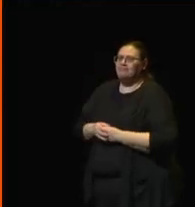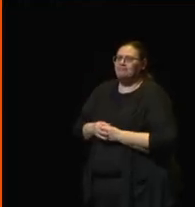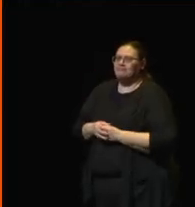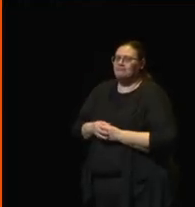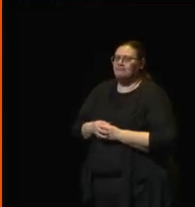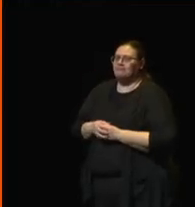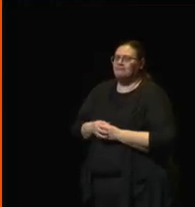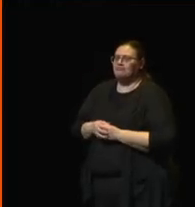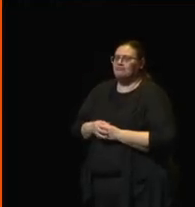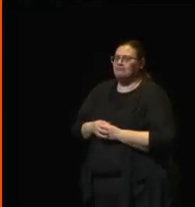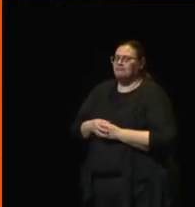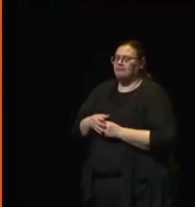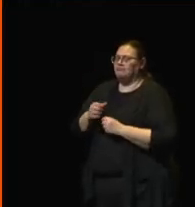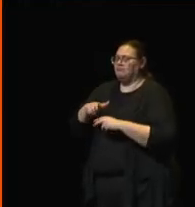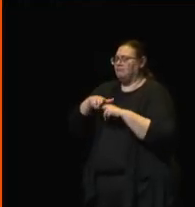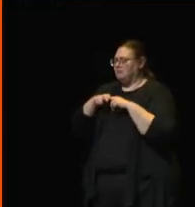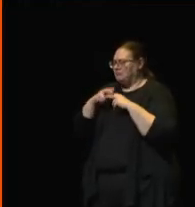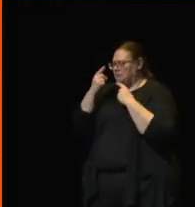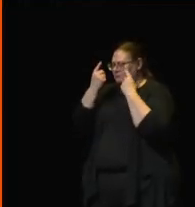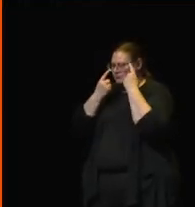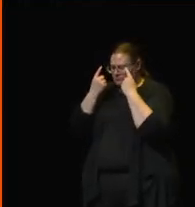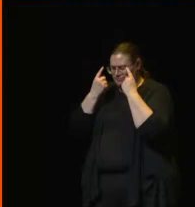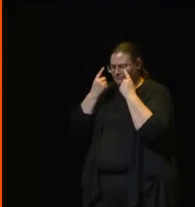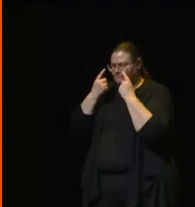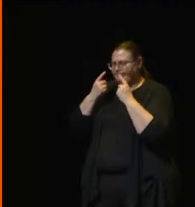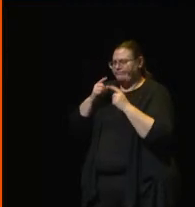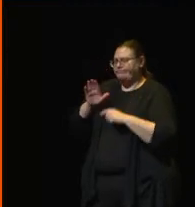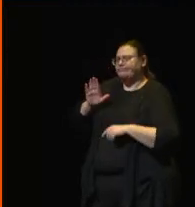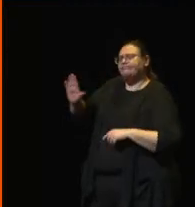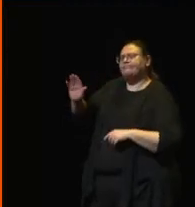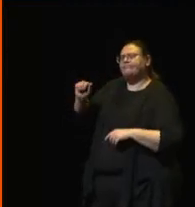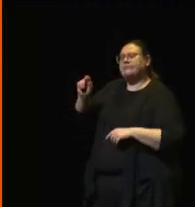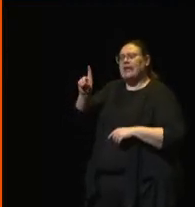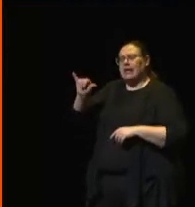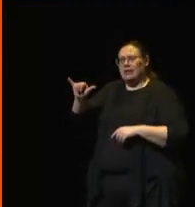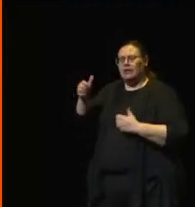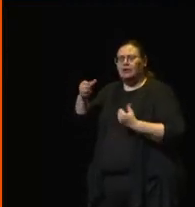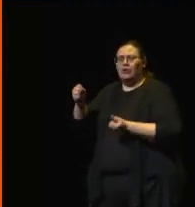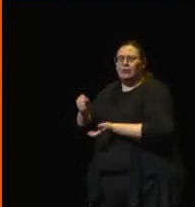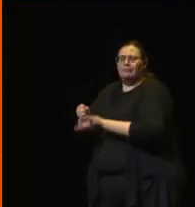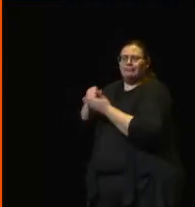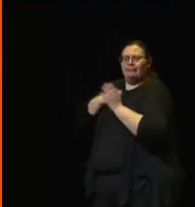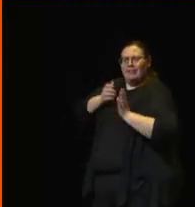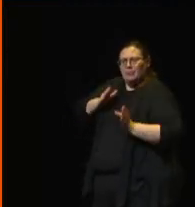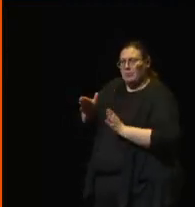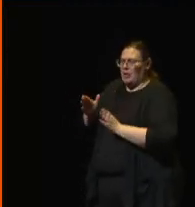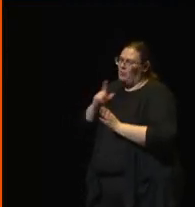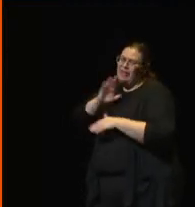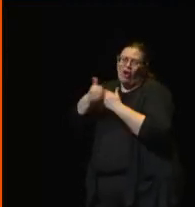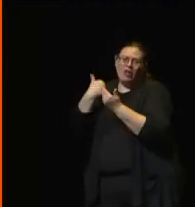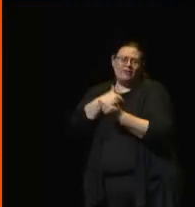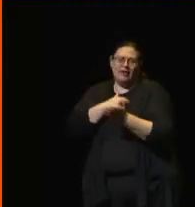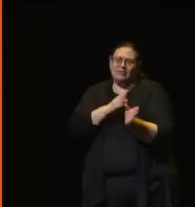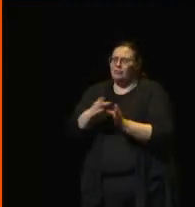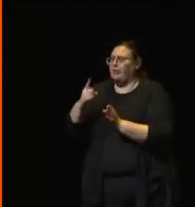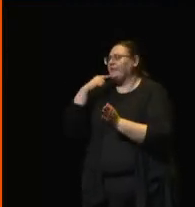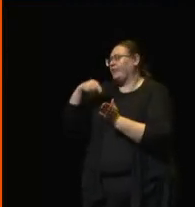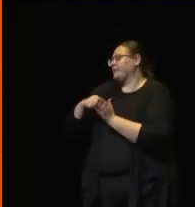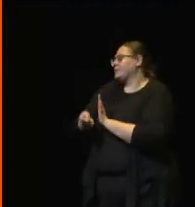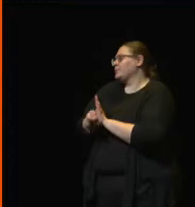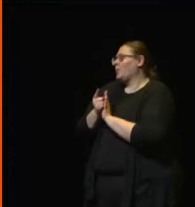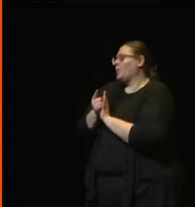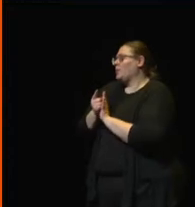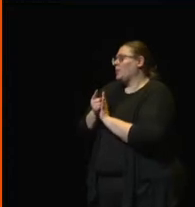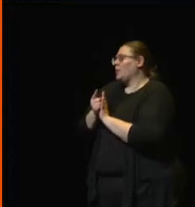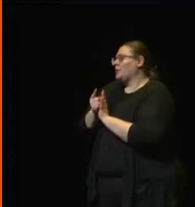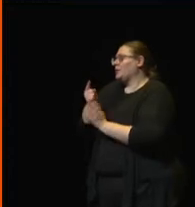I found myself thinking that in his own way, Ady tried to prepare me, he tried to prepare all of us for this. In